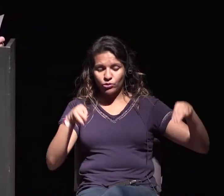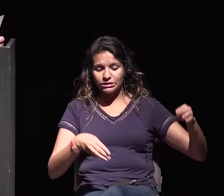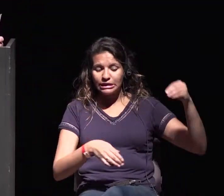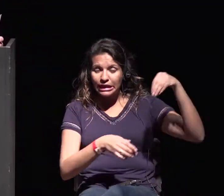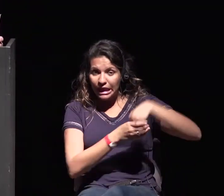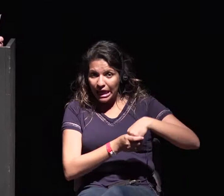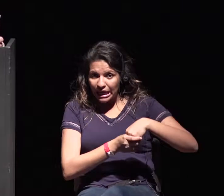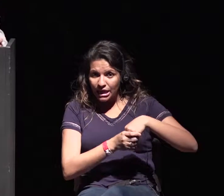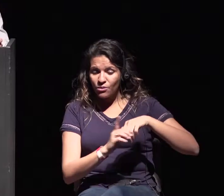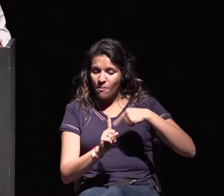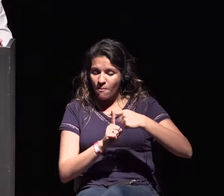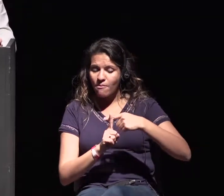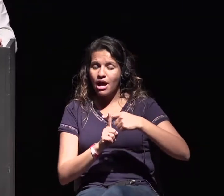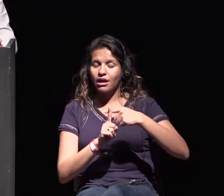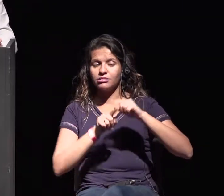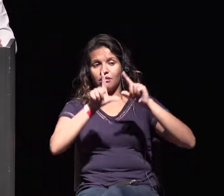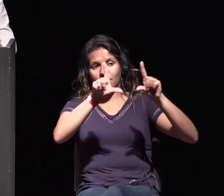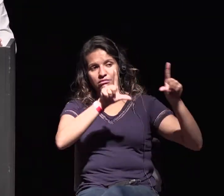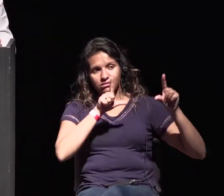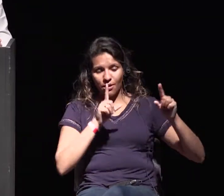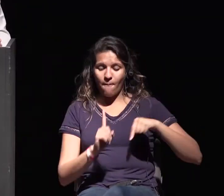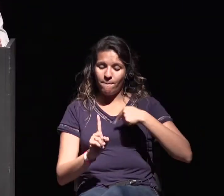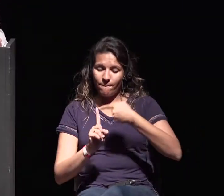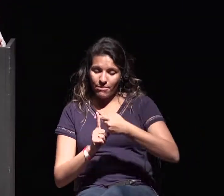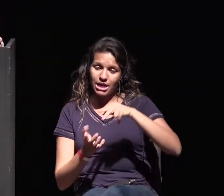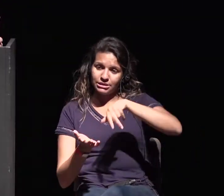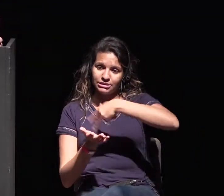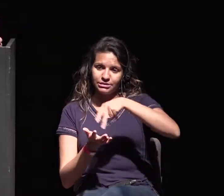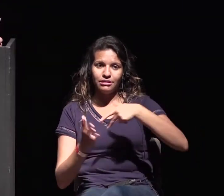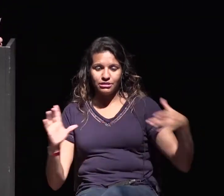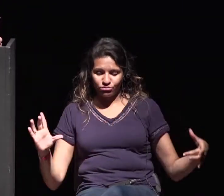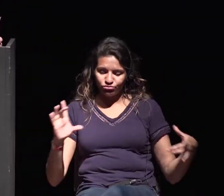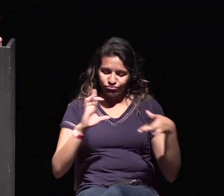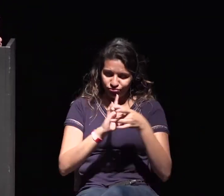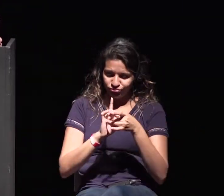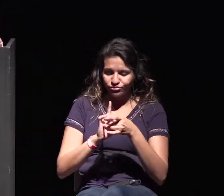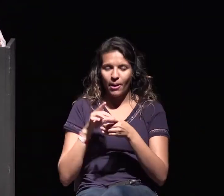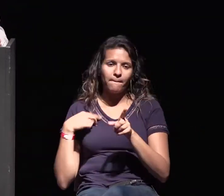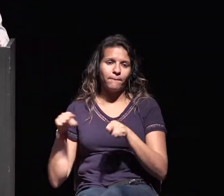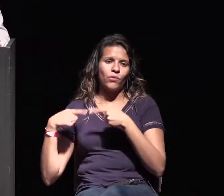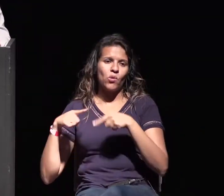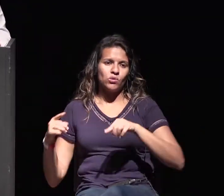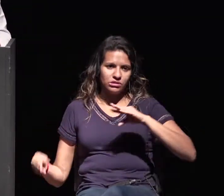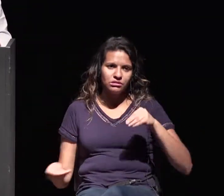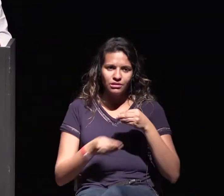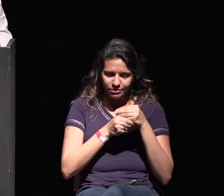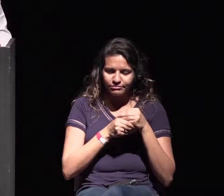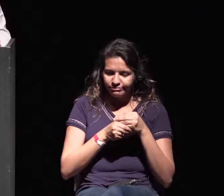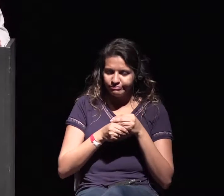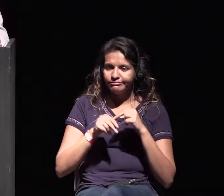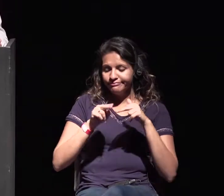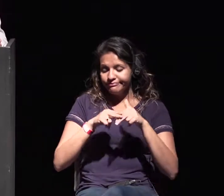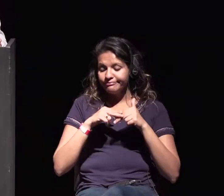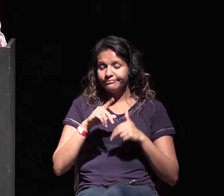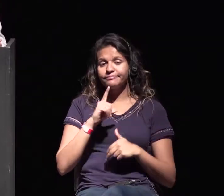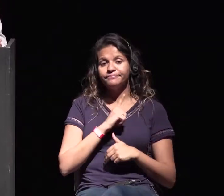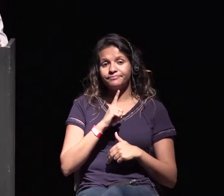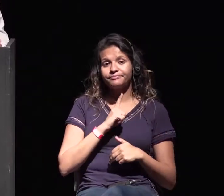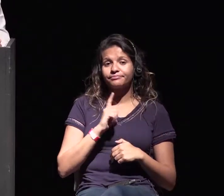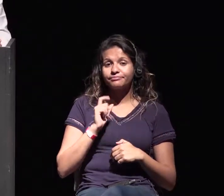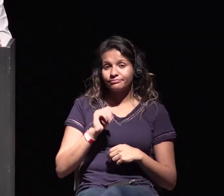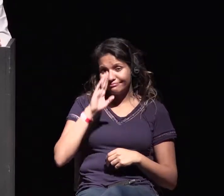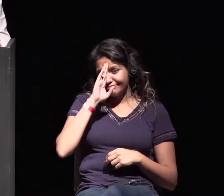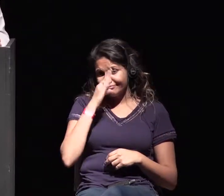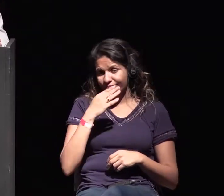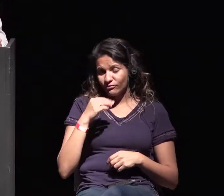and how many people that would involve and imply, and really focusing on only 3 dancers, which was the criteria for the